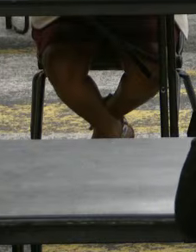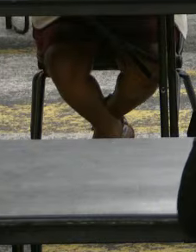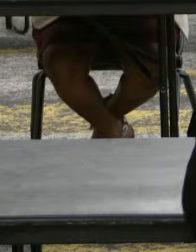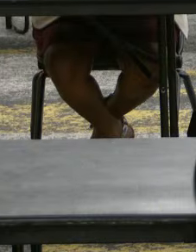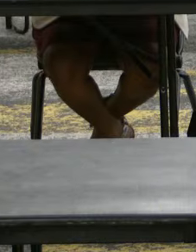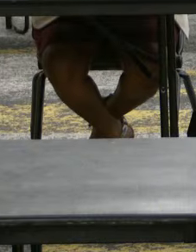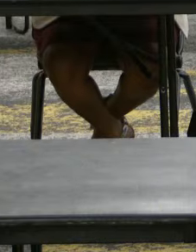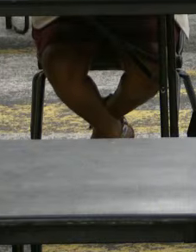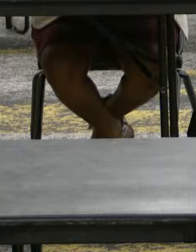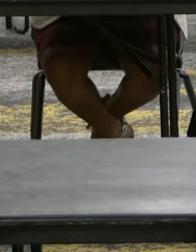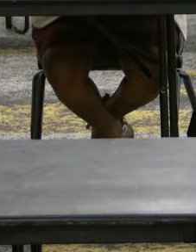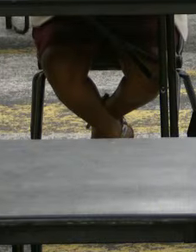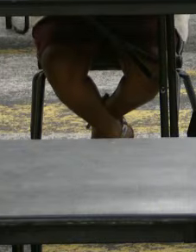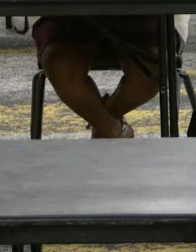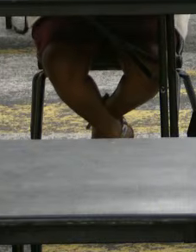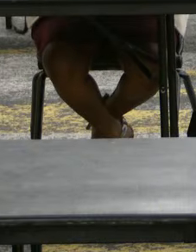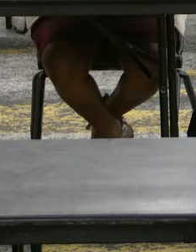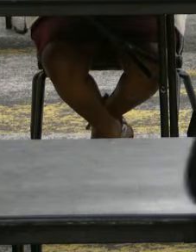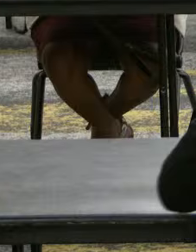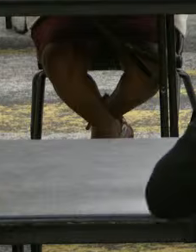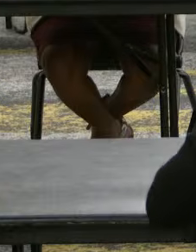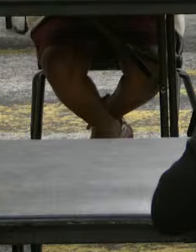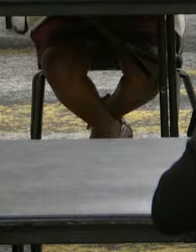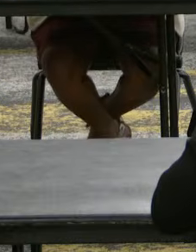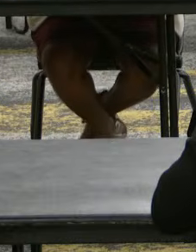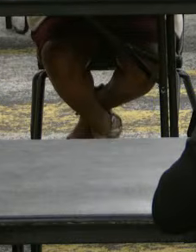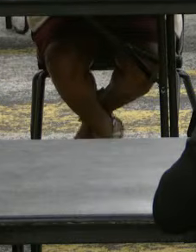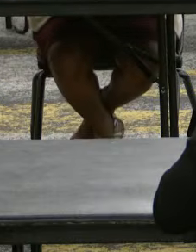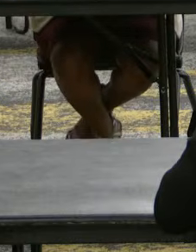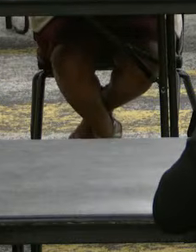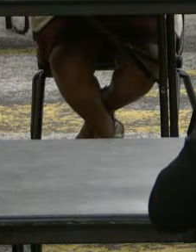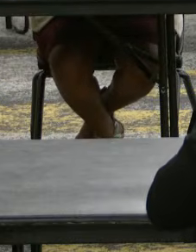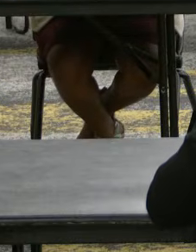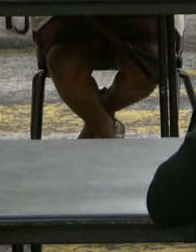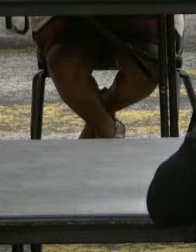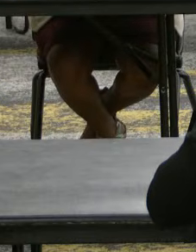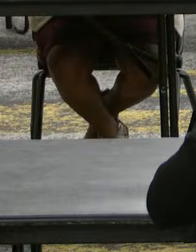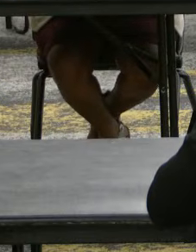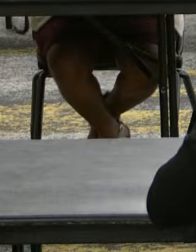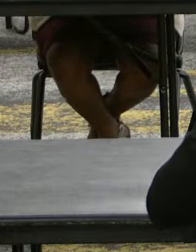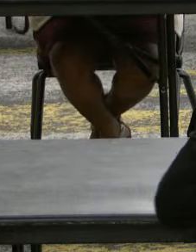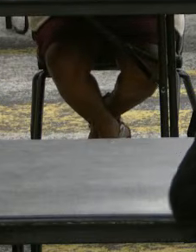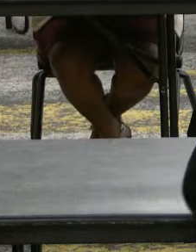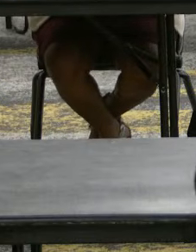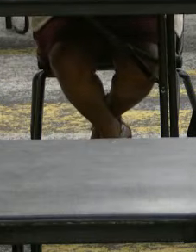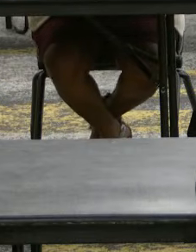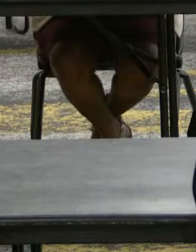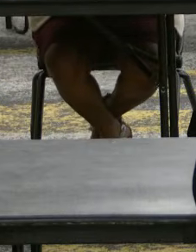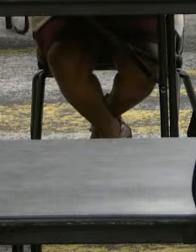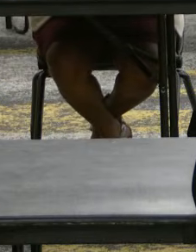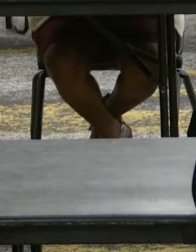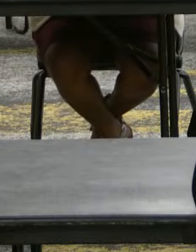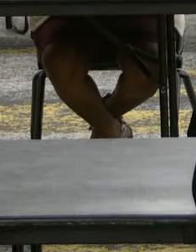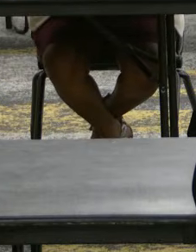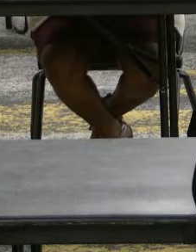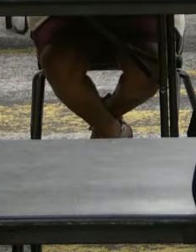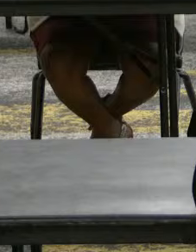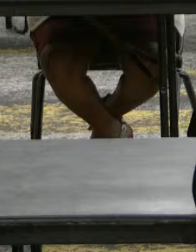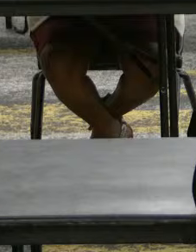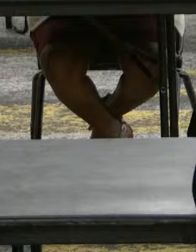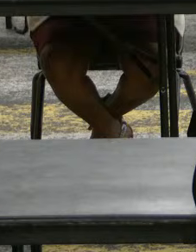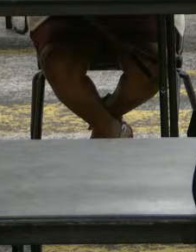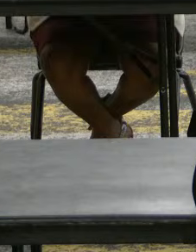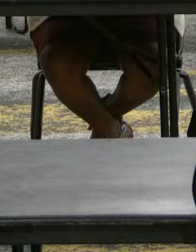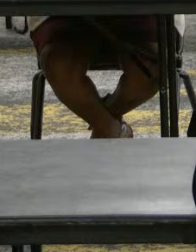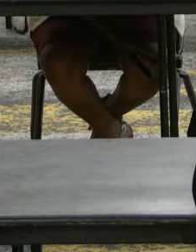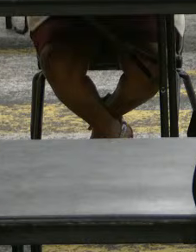got to be unnerving, and so thanking everybody for that is the right